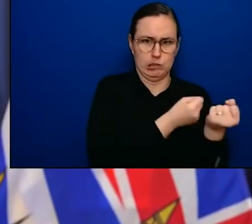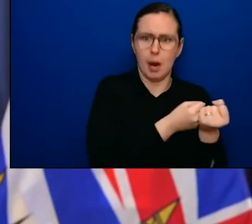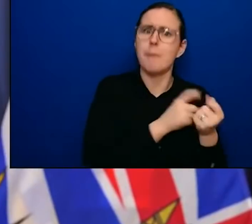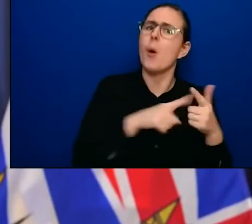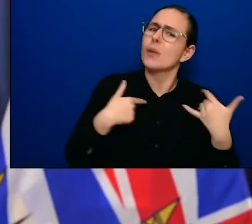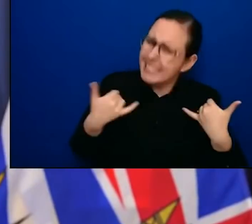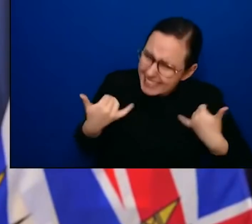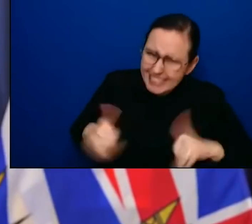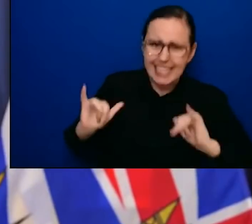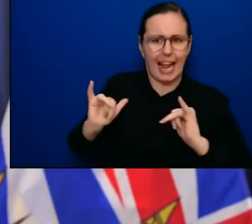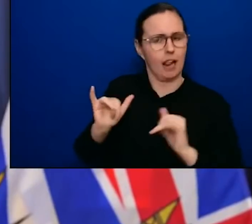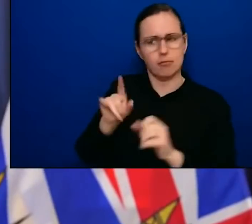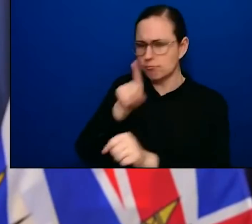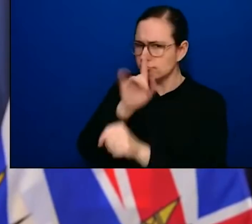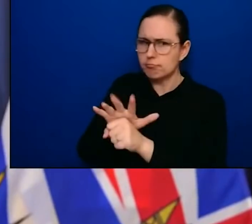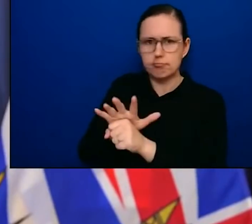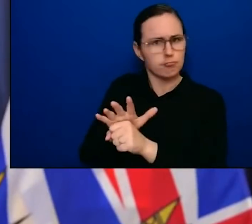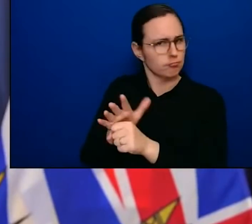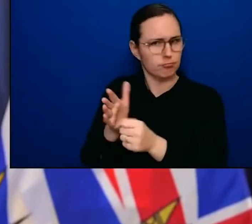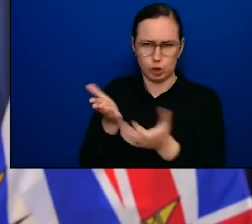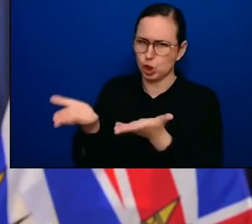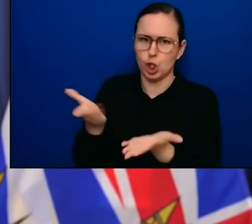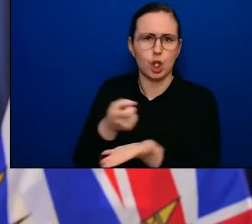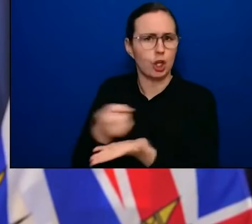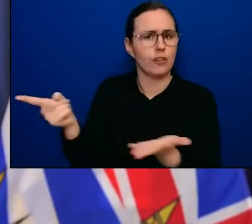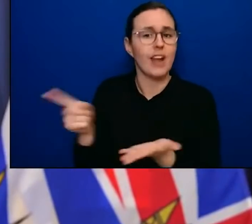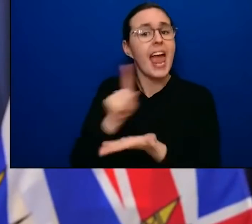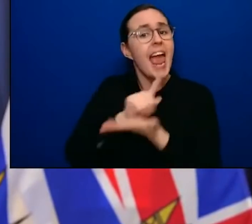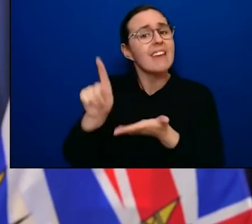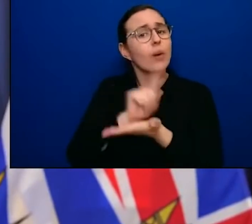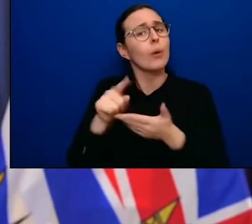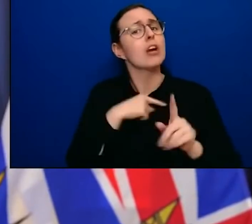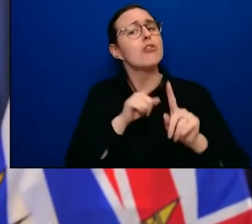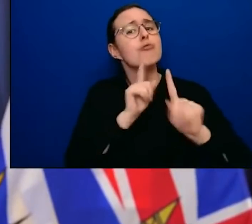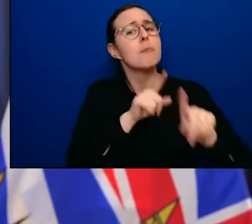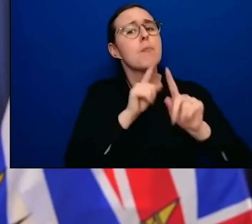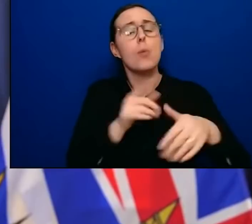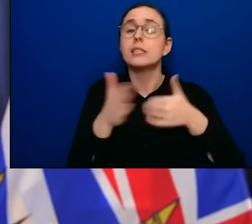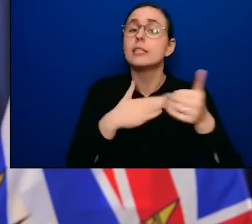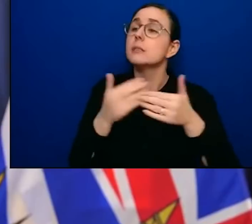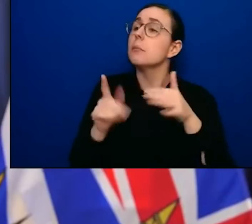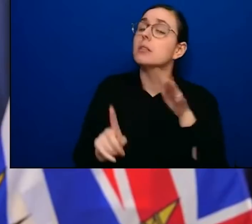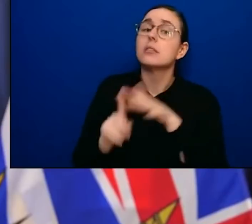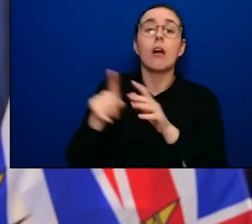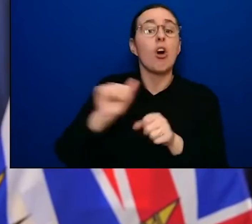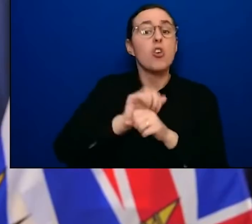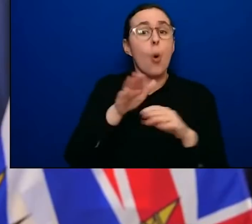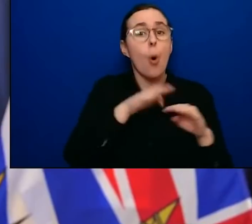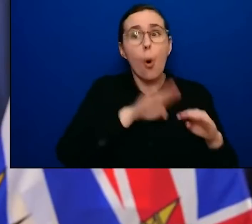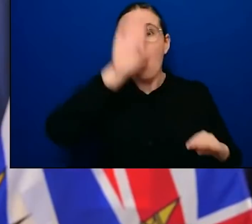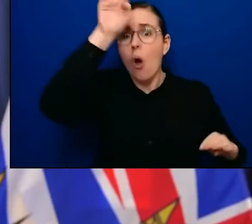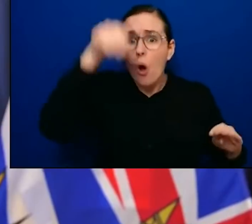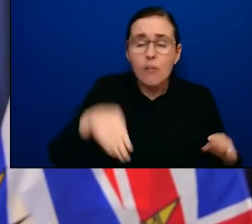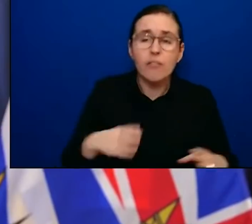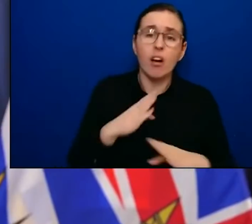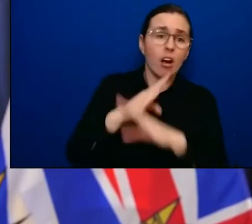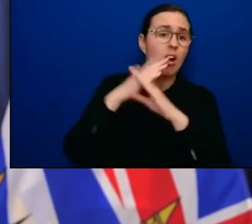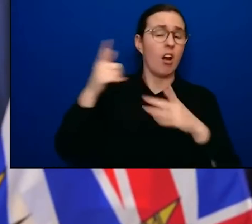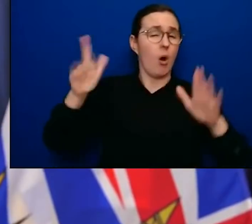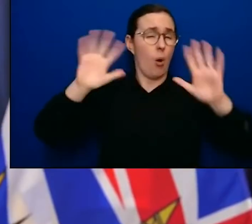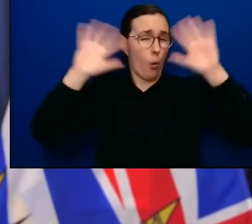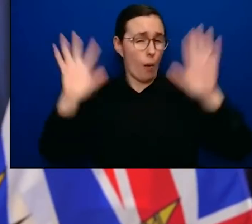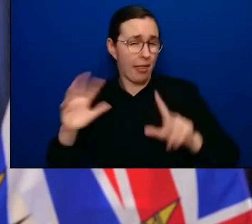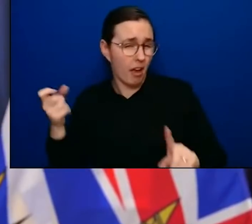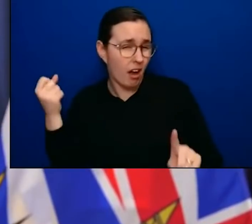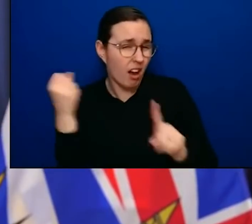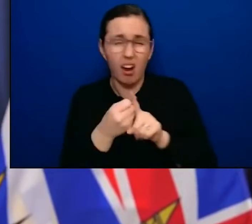what COVID-19 and severe weather have done to the challenge of achieving these goals, we have done what we said we would do, and we continue